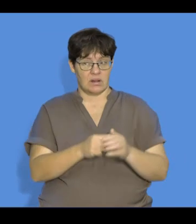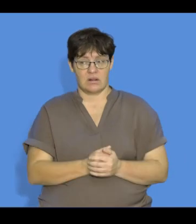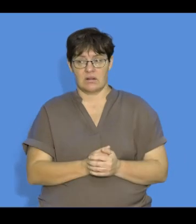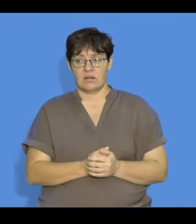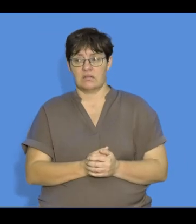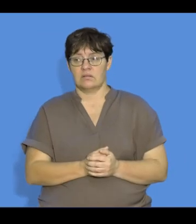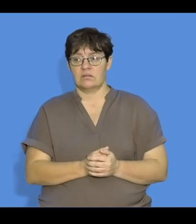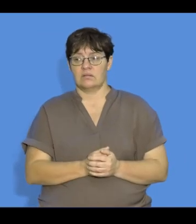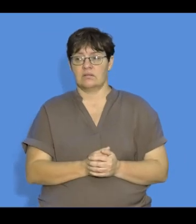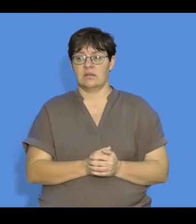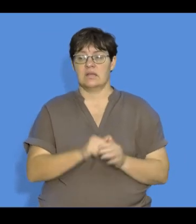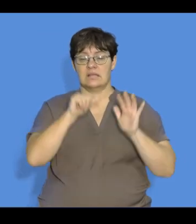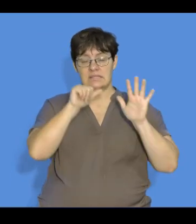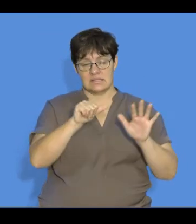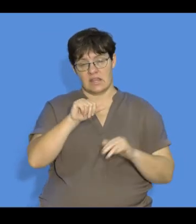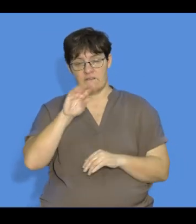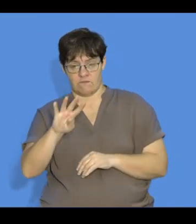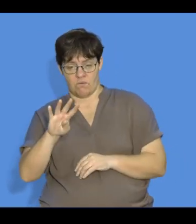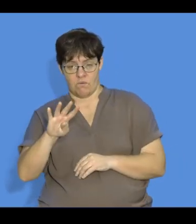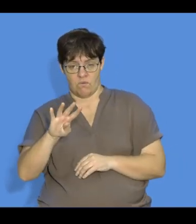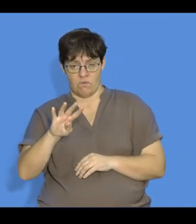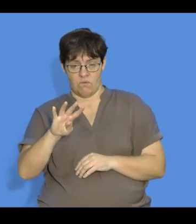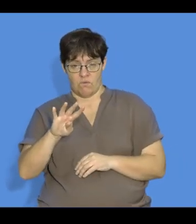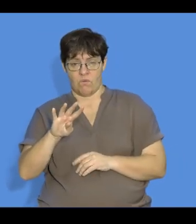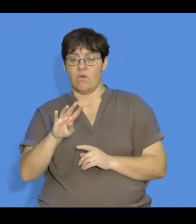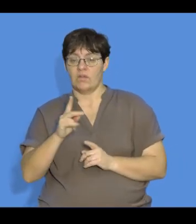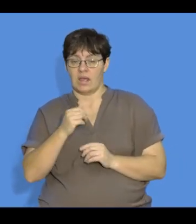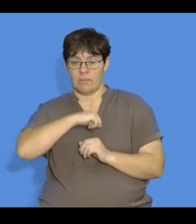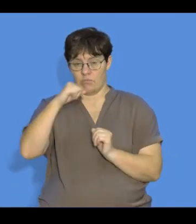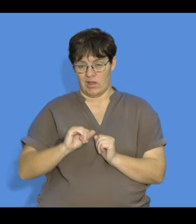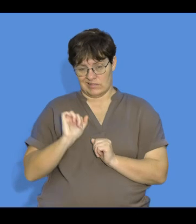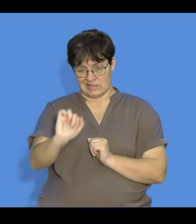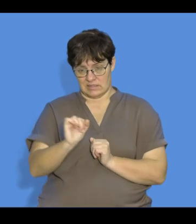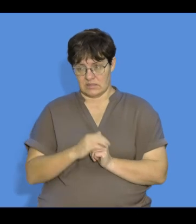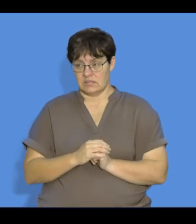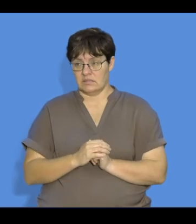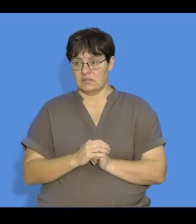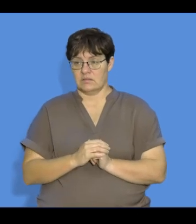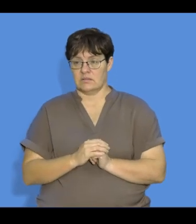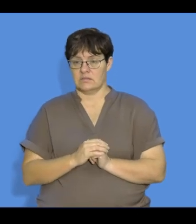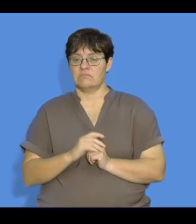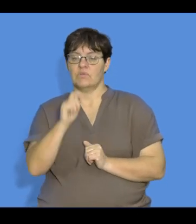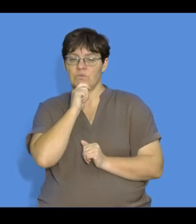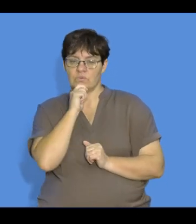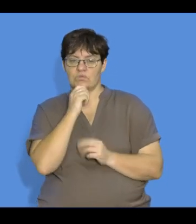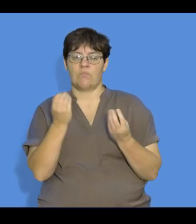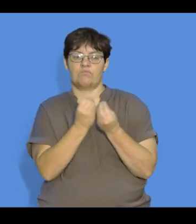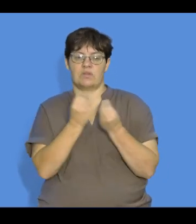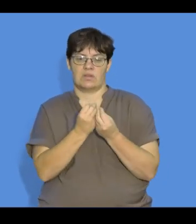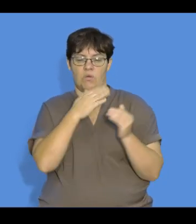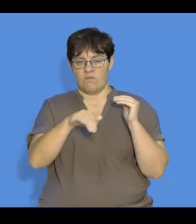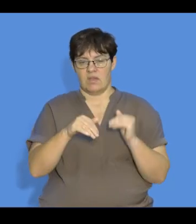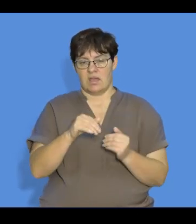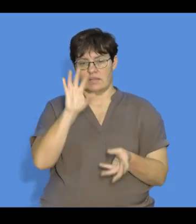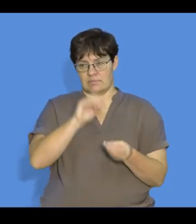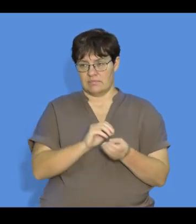this case is the resistance of 6 and the 4 ohms. That is the branch part of the circuit. So that is, we can use product